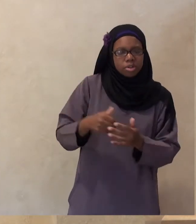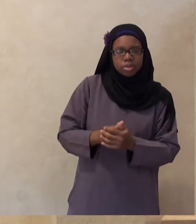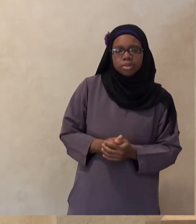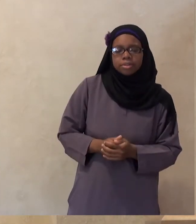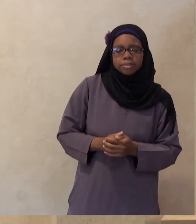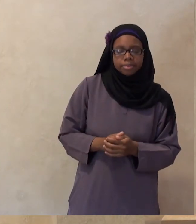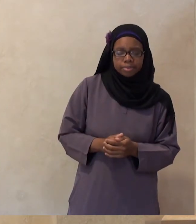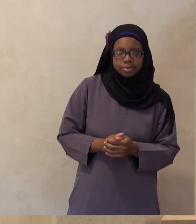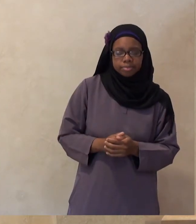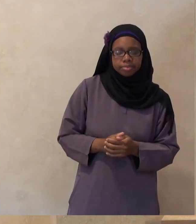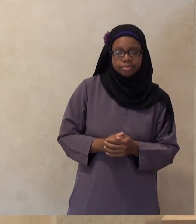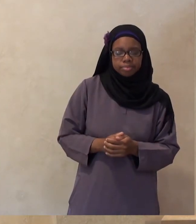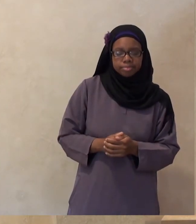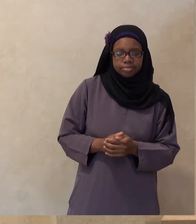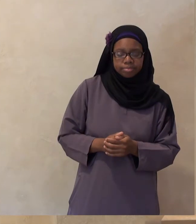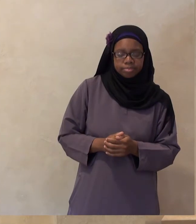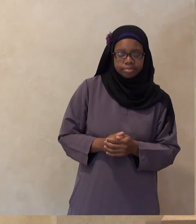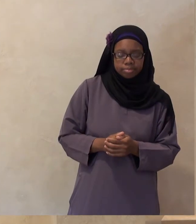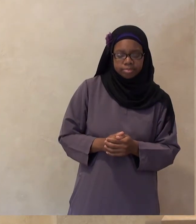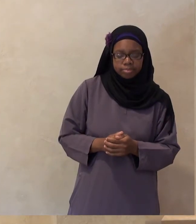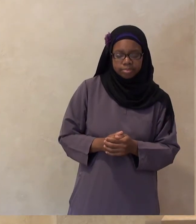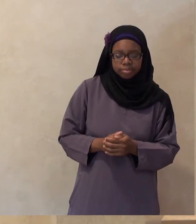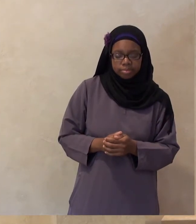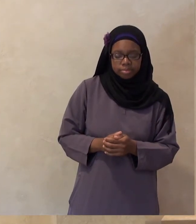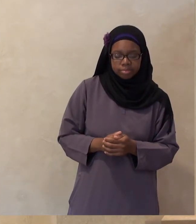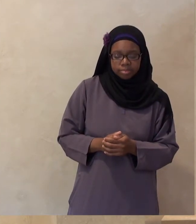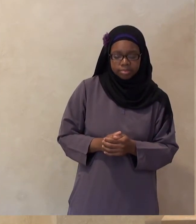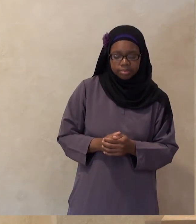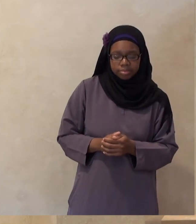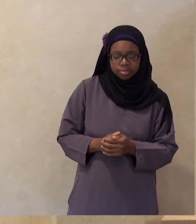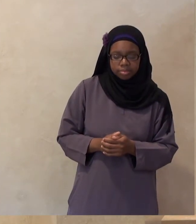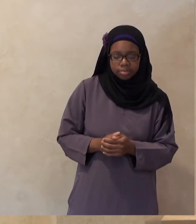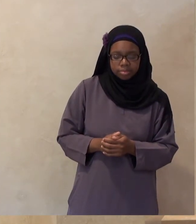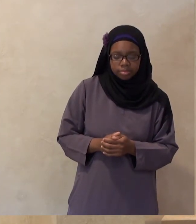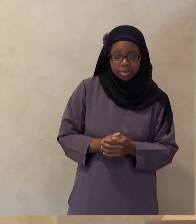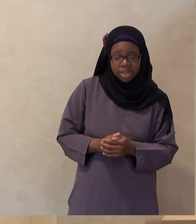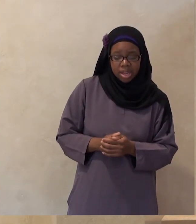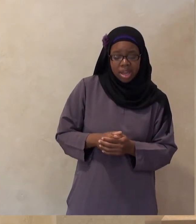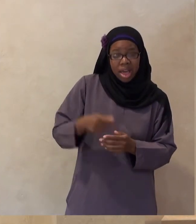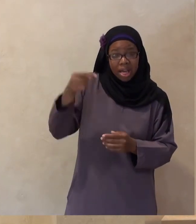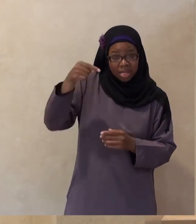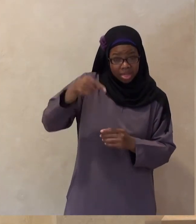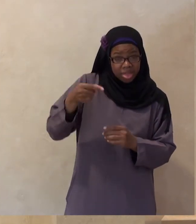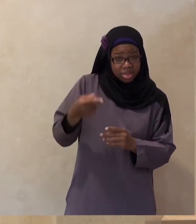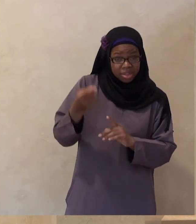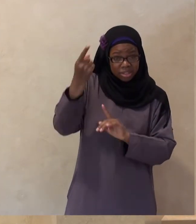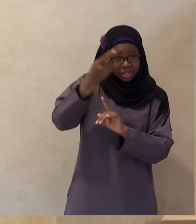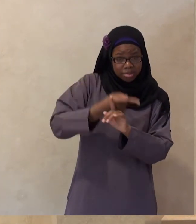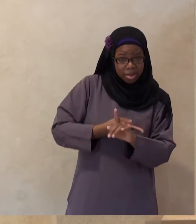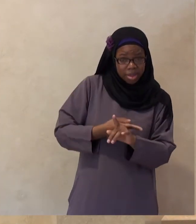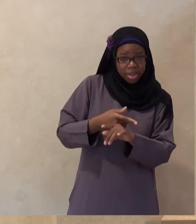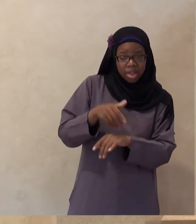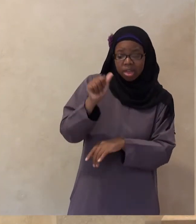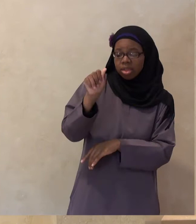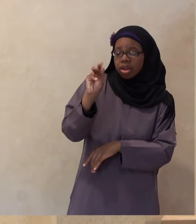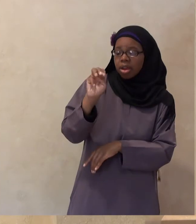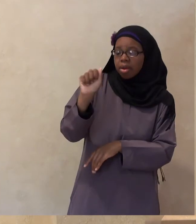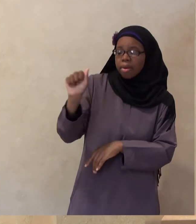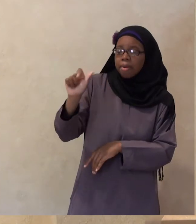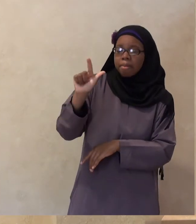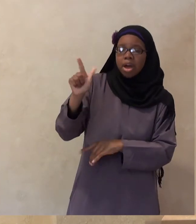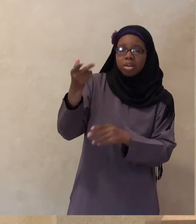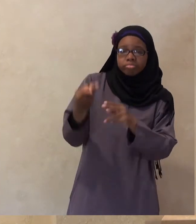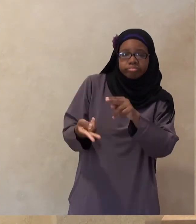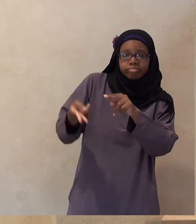Shaban. And this is the month in which the A'mal are raised to Allah subhanahu wa ta'ala, to Rabbul Alameen.